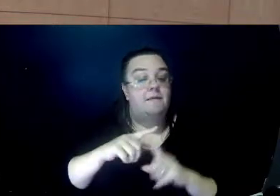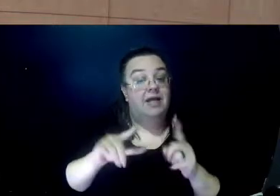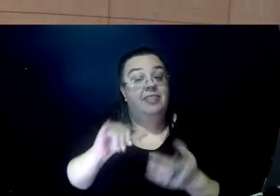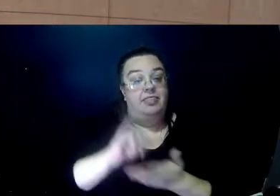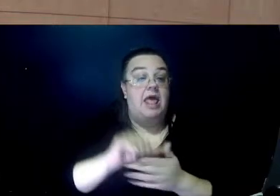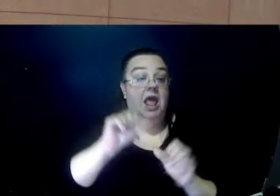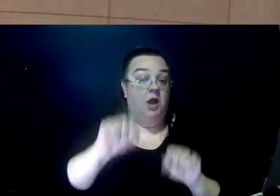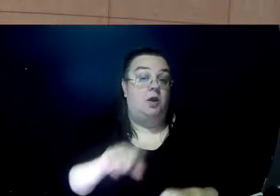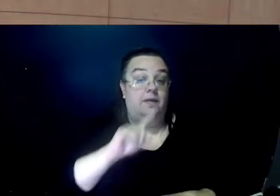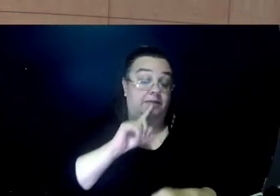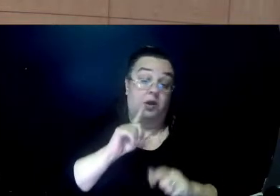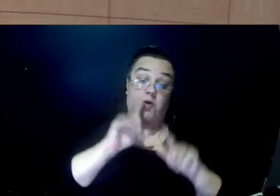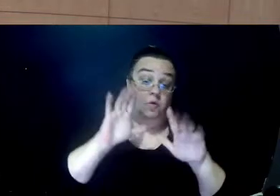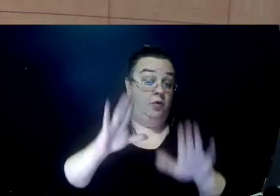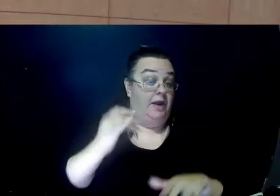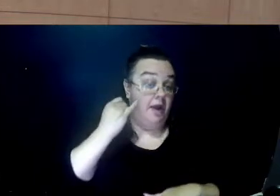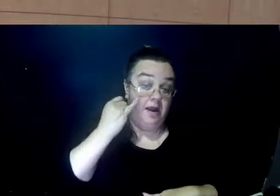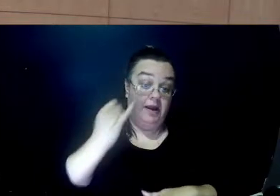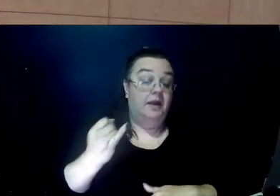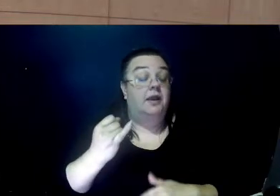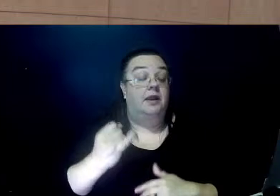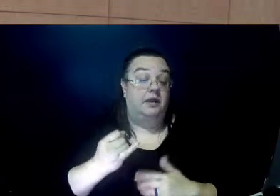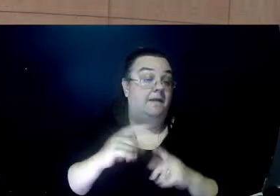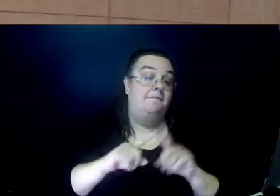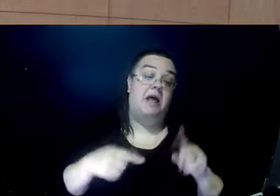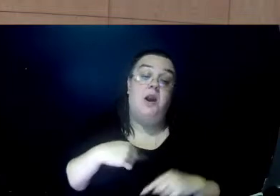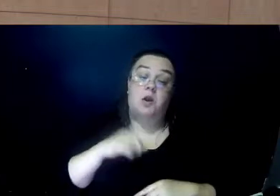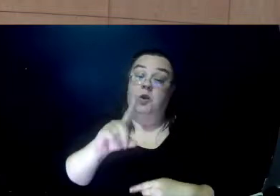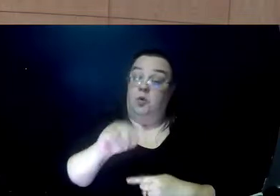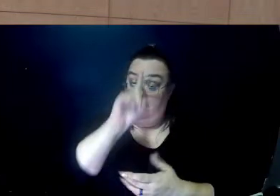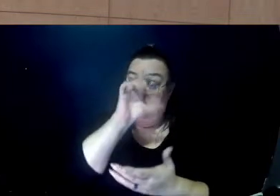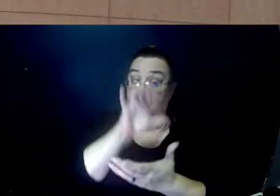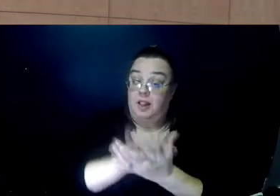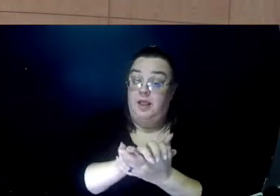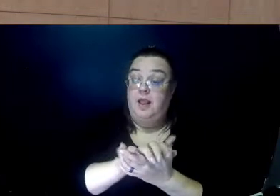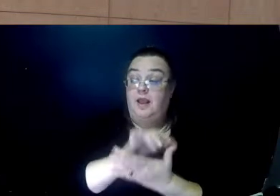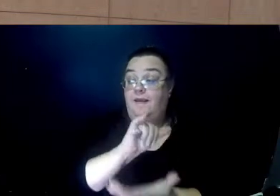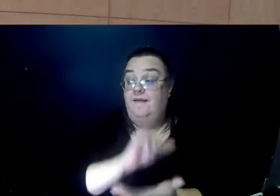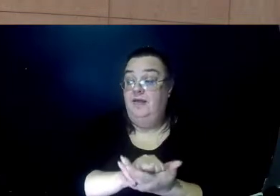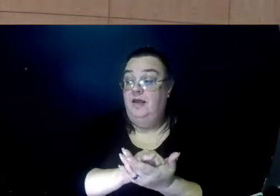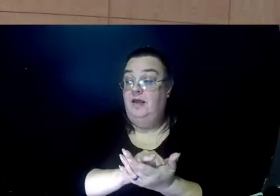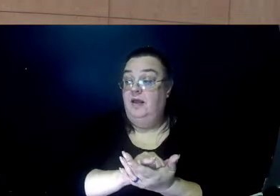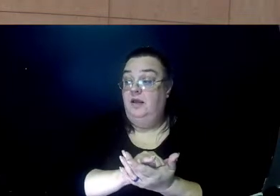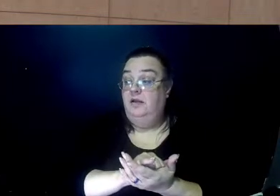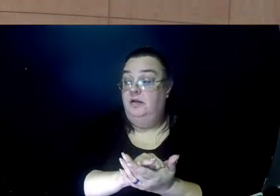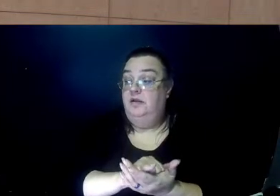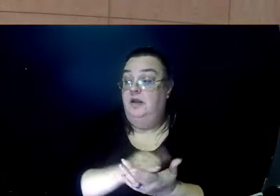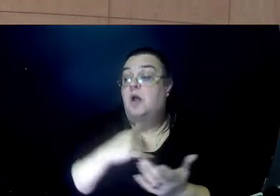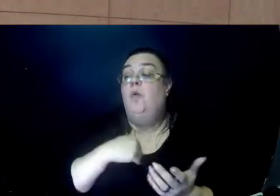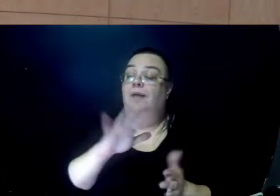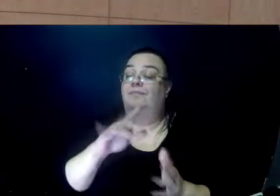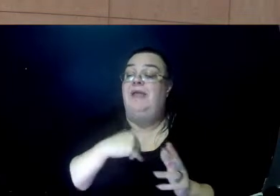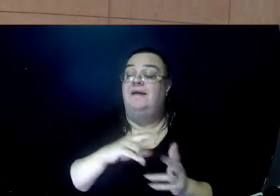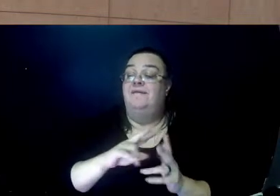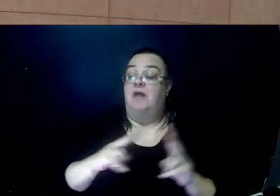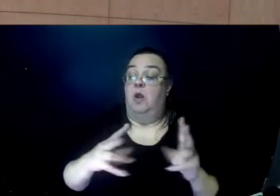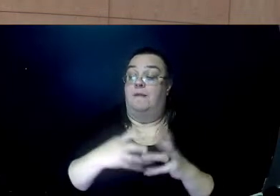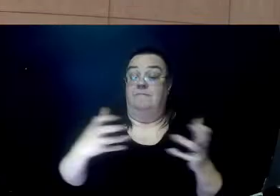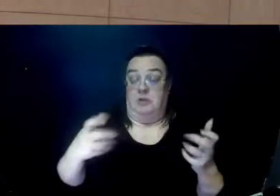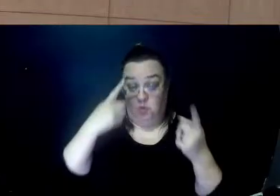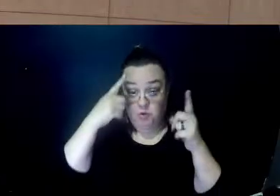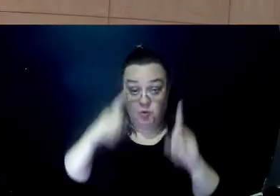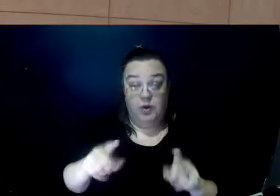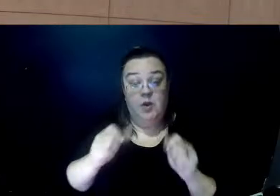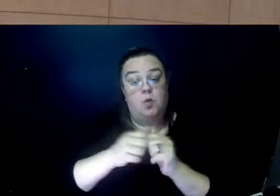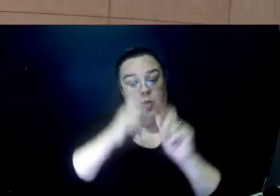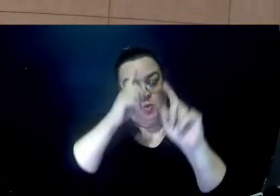great idea. But I do believe that while I very much agree with the goal